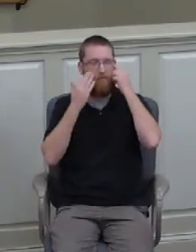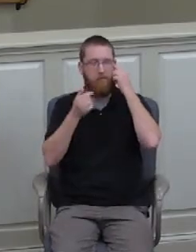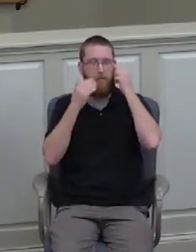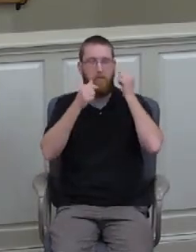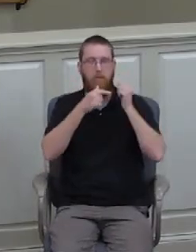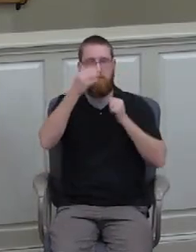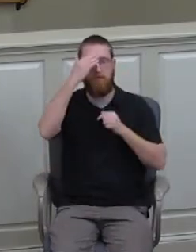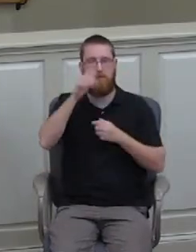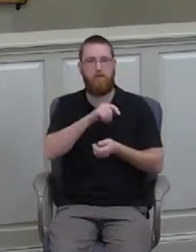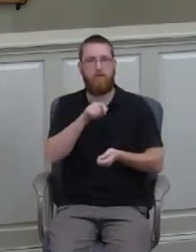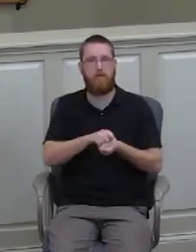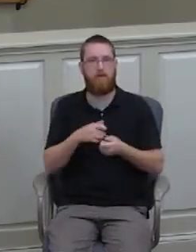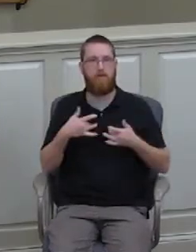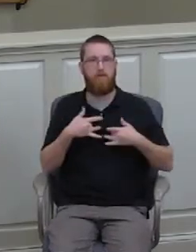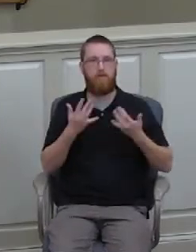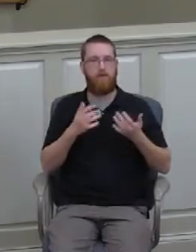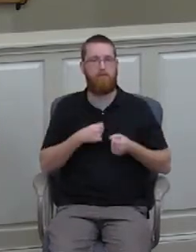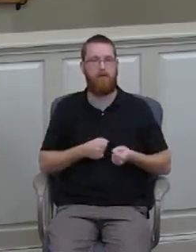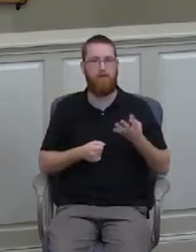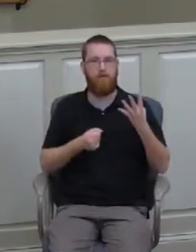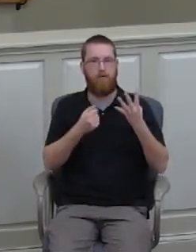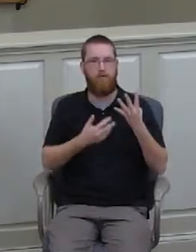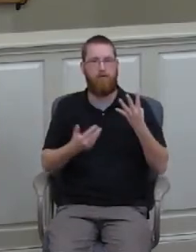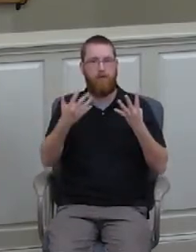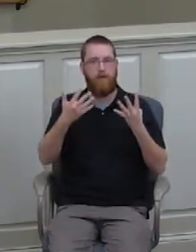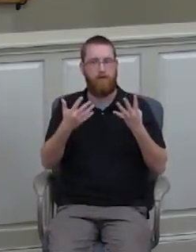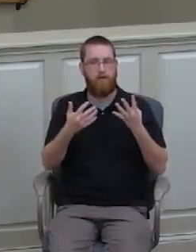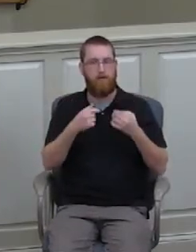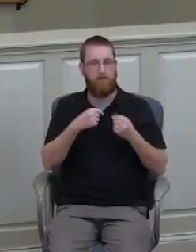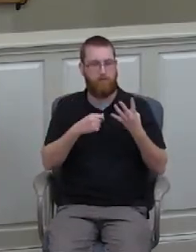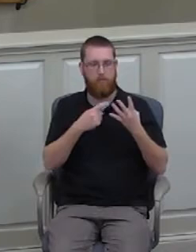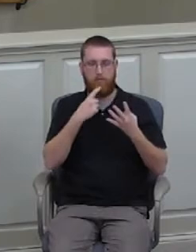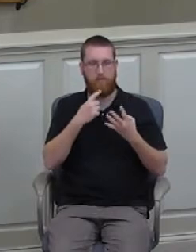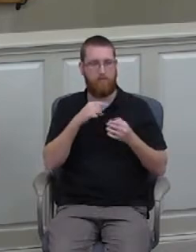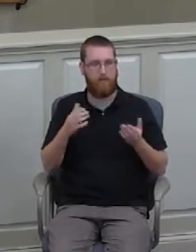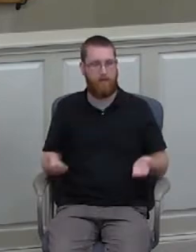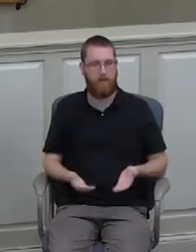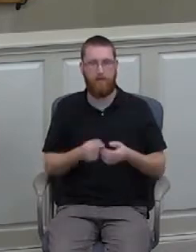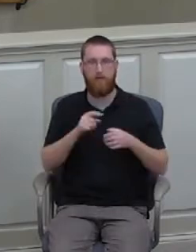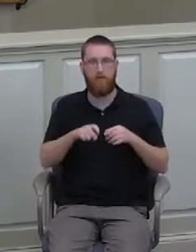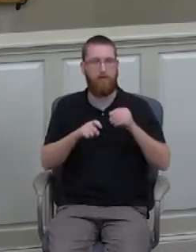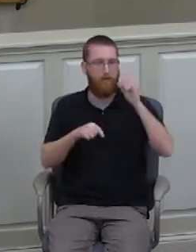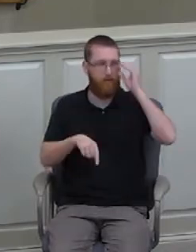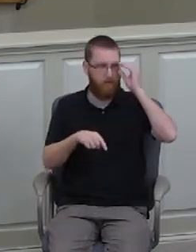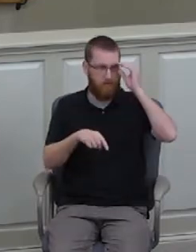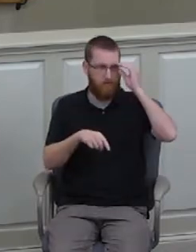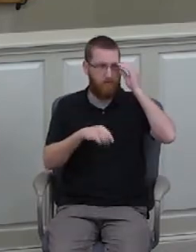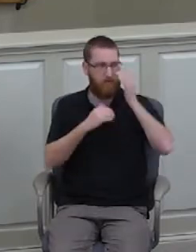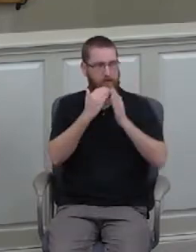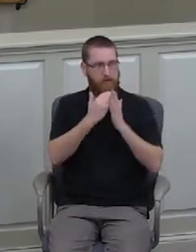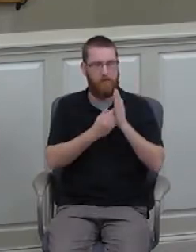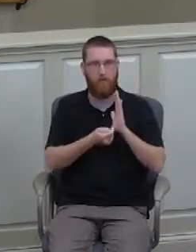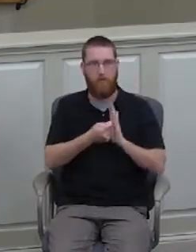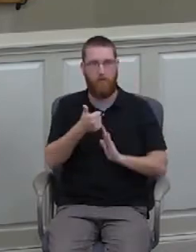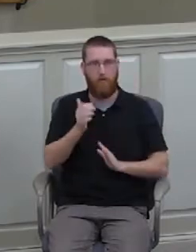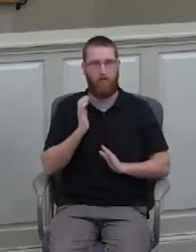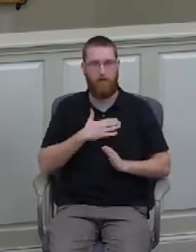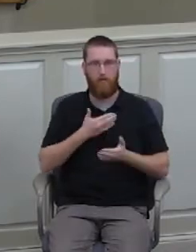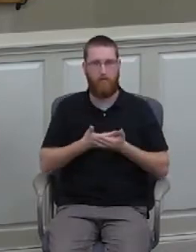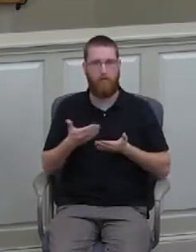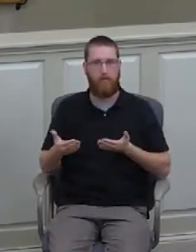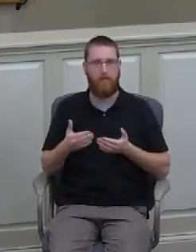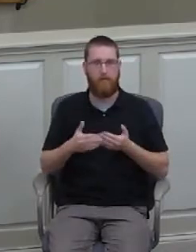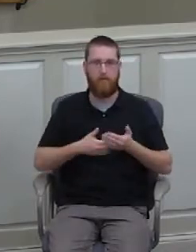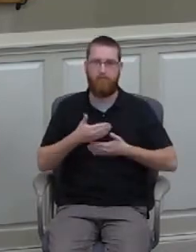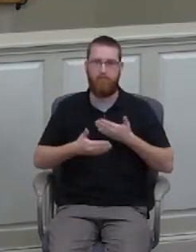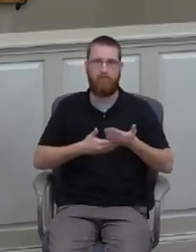5 of us, I thought, said we could be here, so we just need to get this item off our plate and get it moving. So